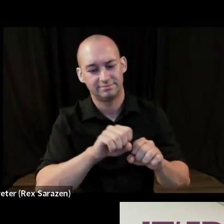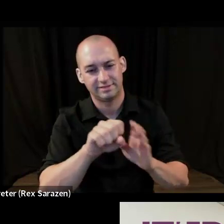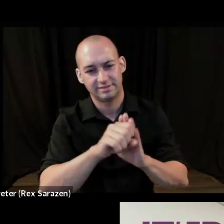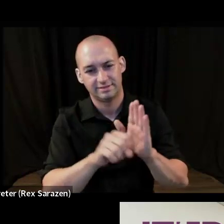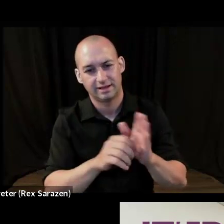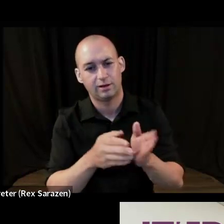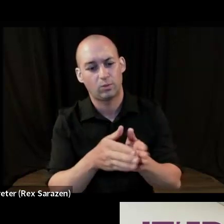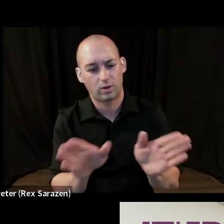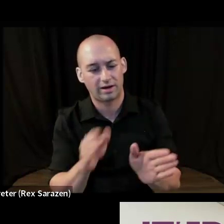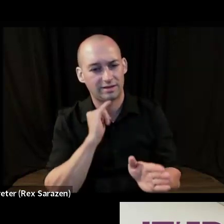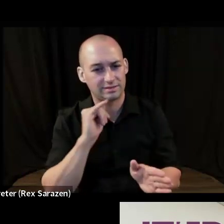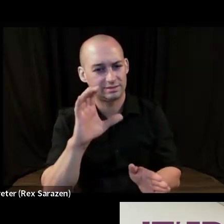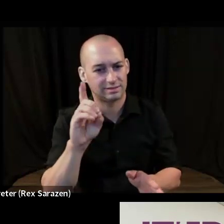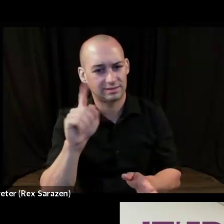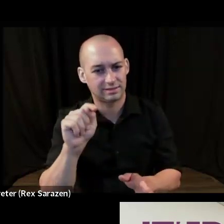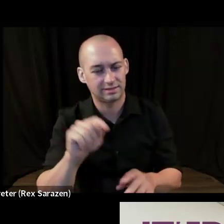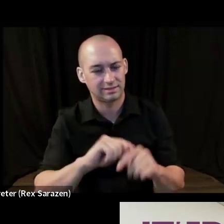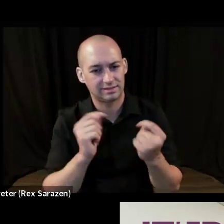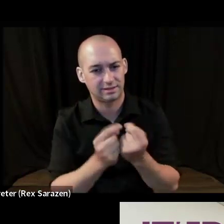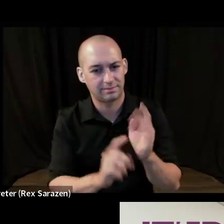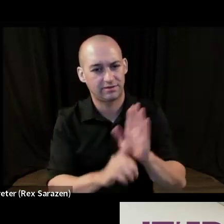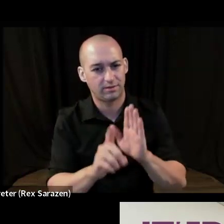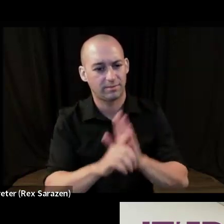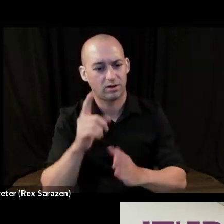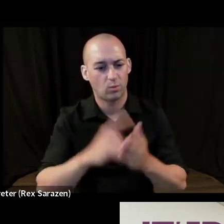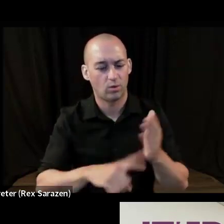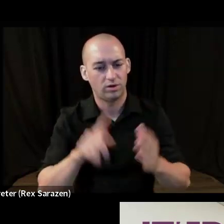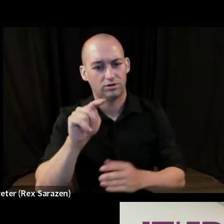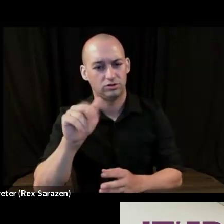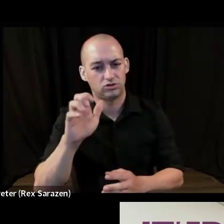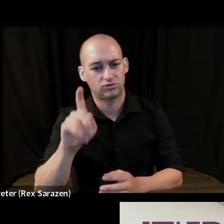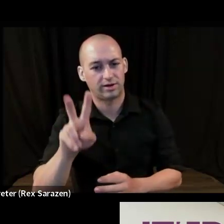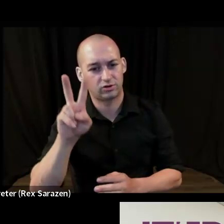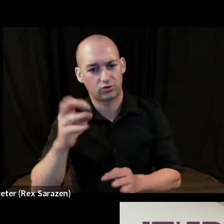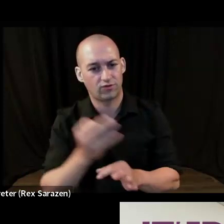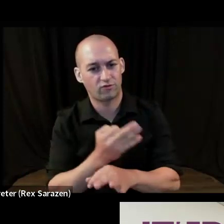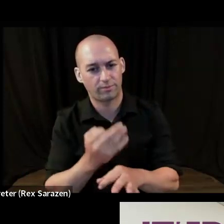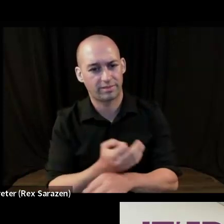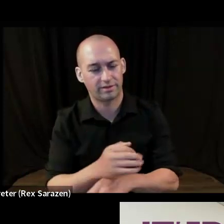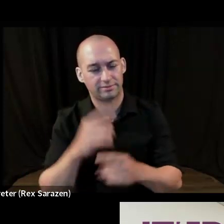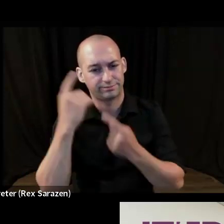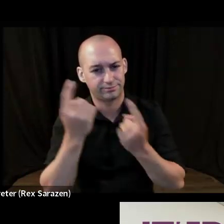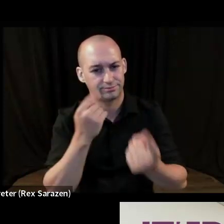CDT team still like developing what track 2 formula considerations are going to be, or are they the same?